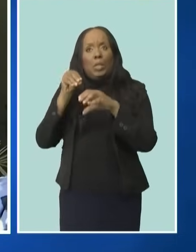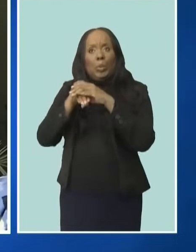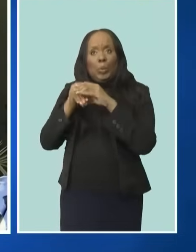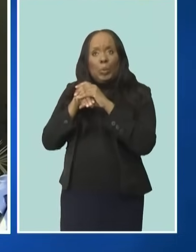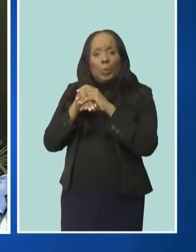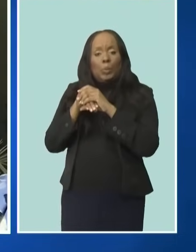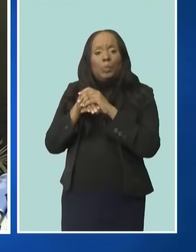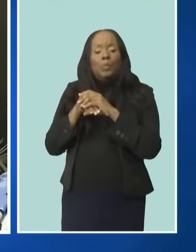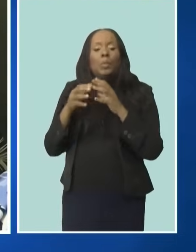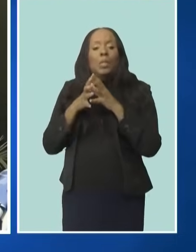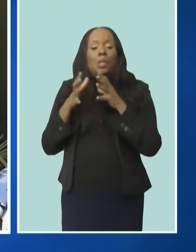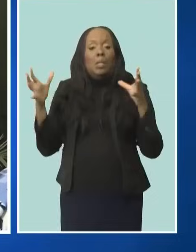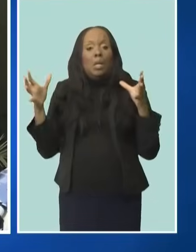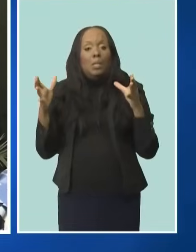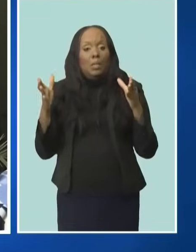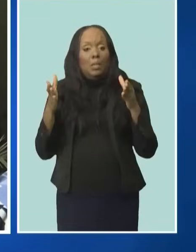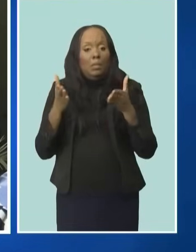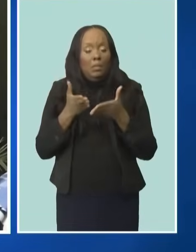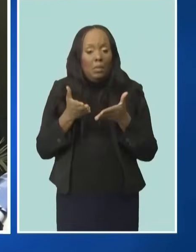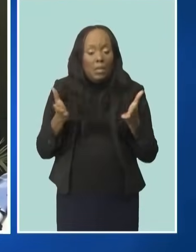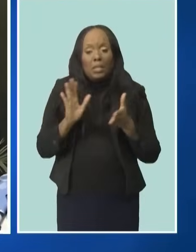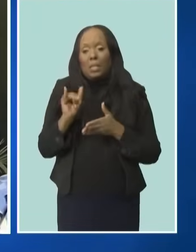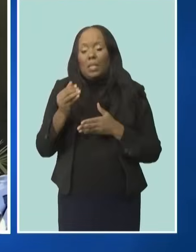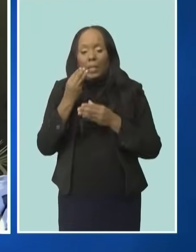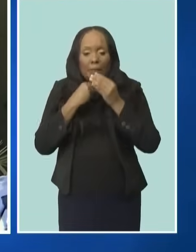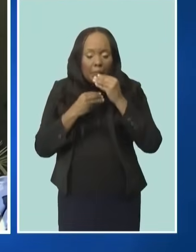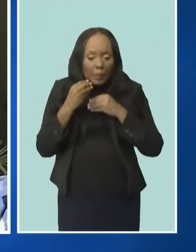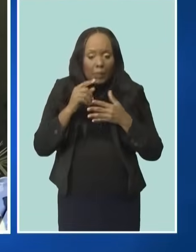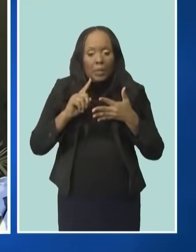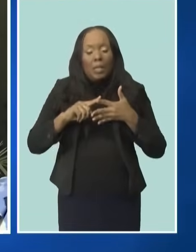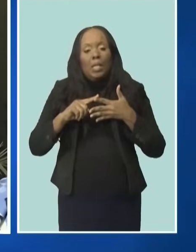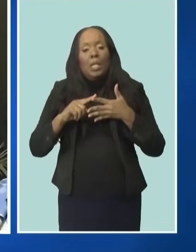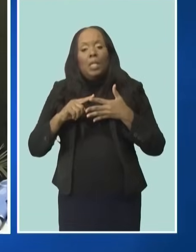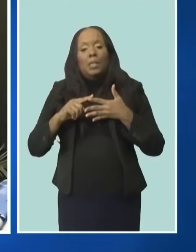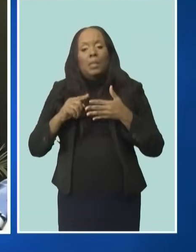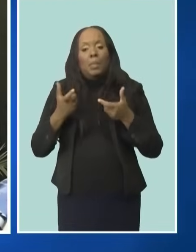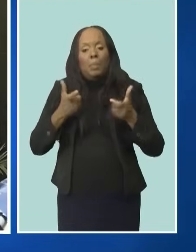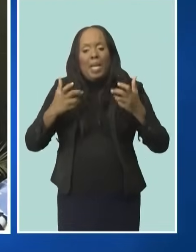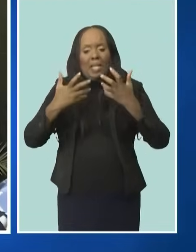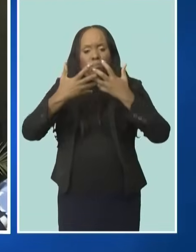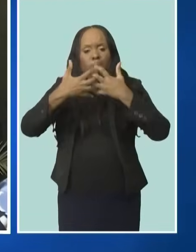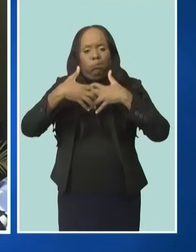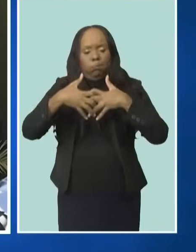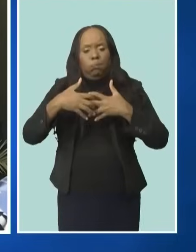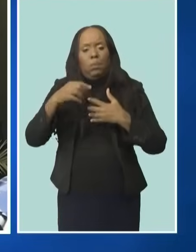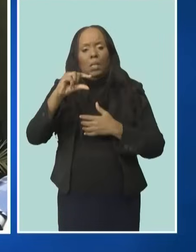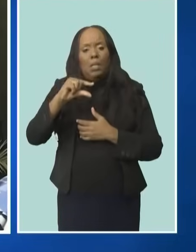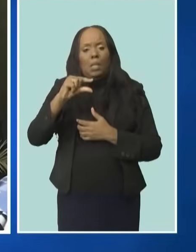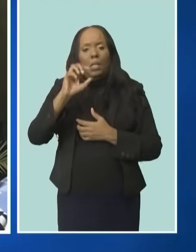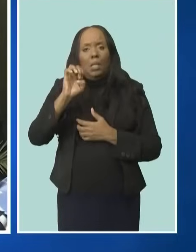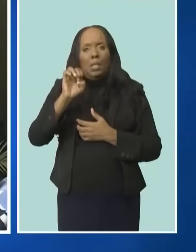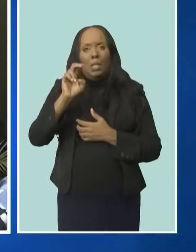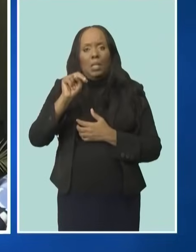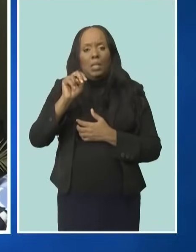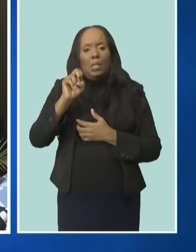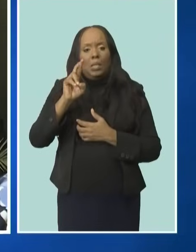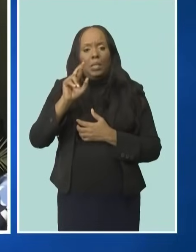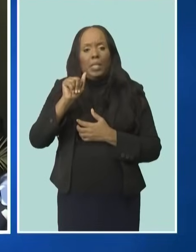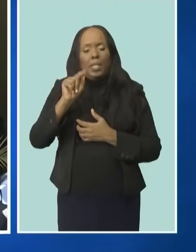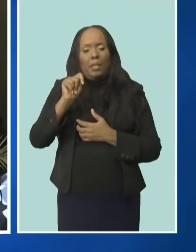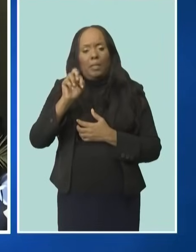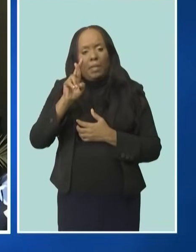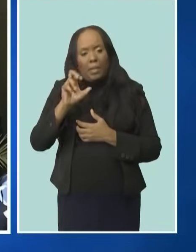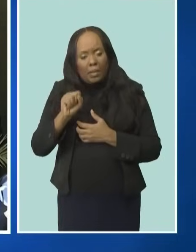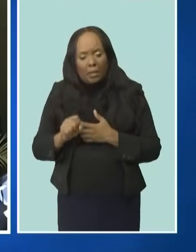amounts of relief supplies. I'm not just talking foodstuffs, I'm talking generators, I'm talking big bulky items that we actually have nowhere else to store